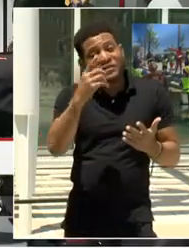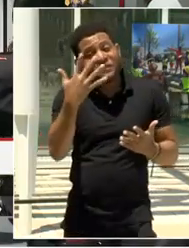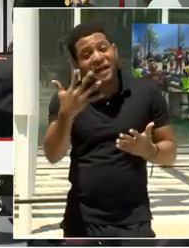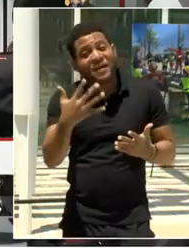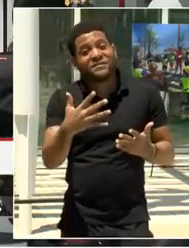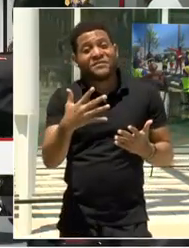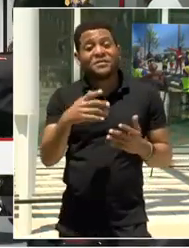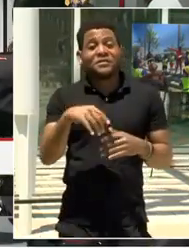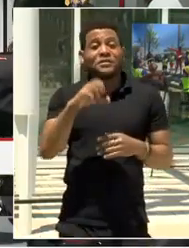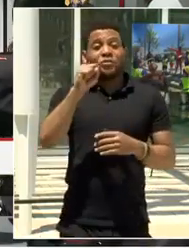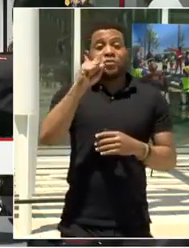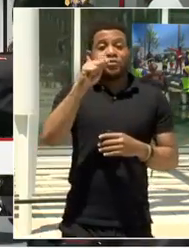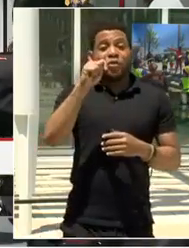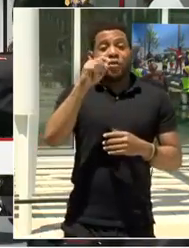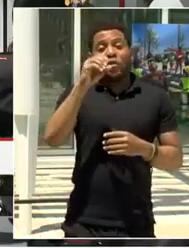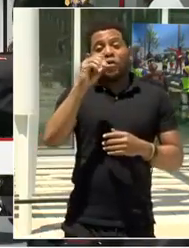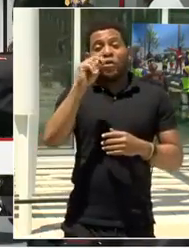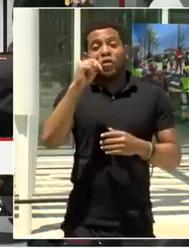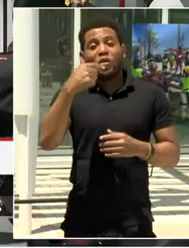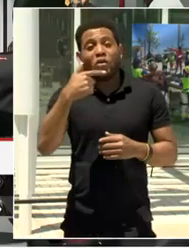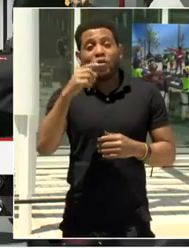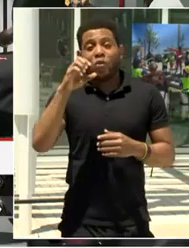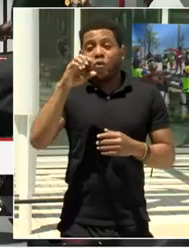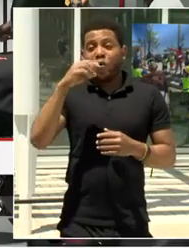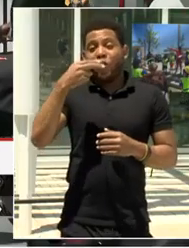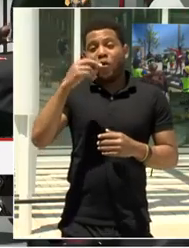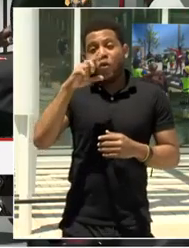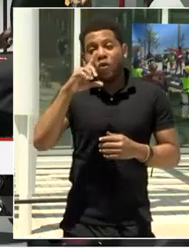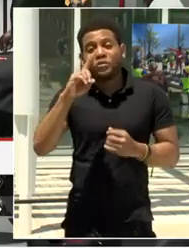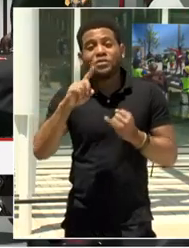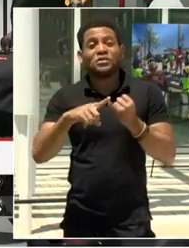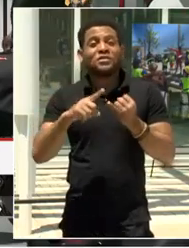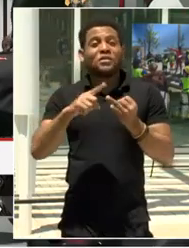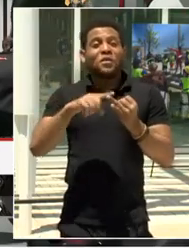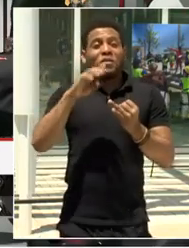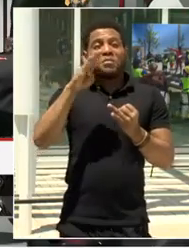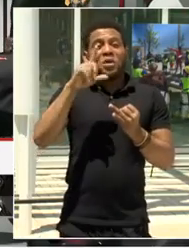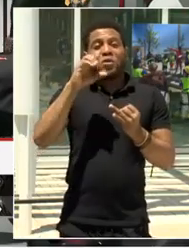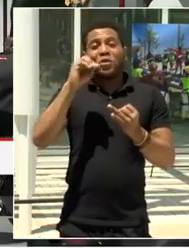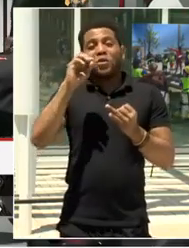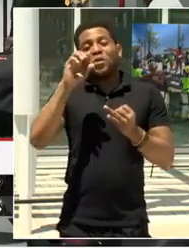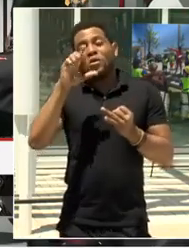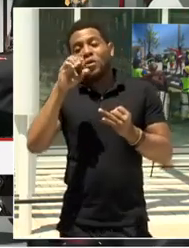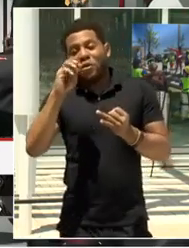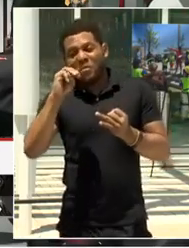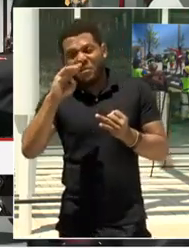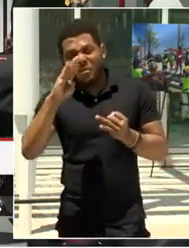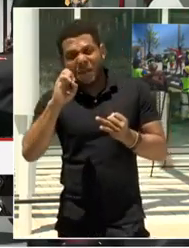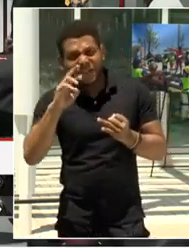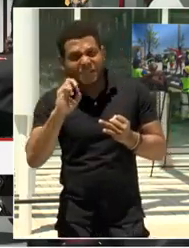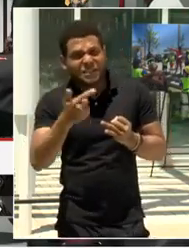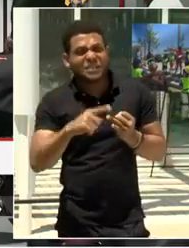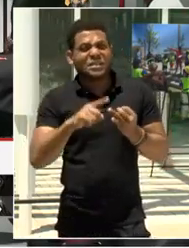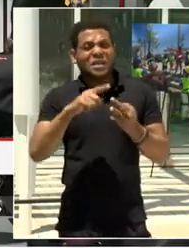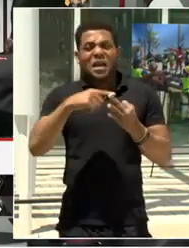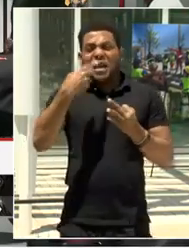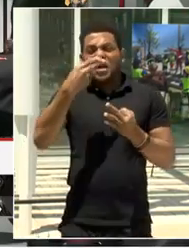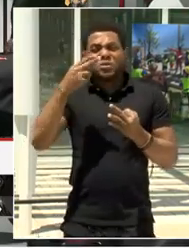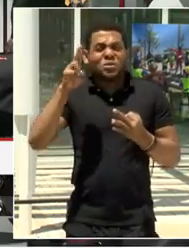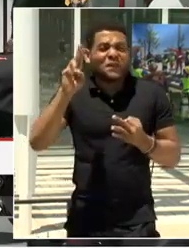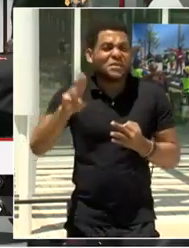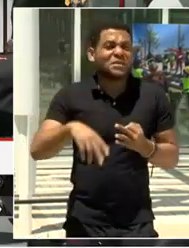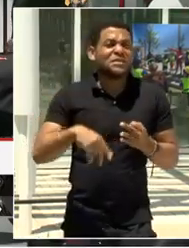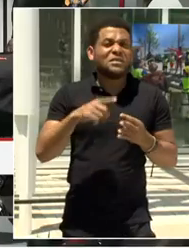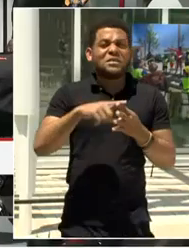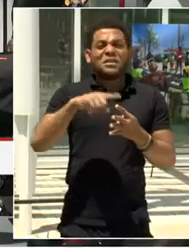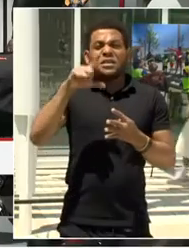Stronghold, LeDroit Park, Bloomingdale, the Howard University community for sticking